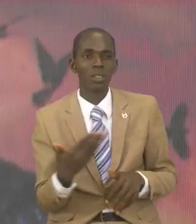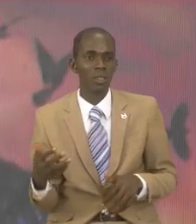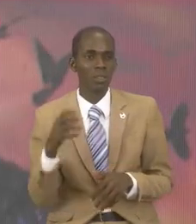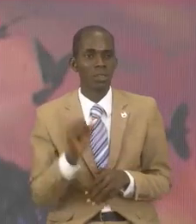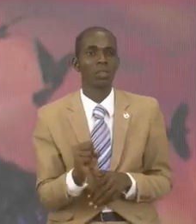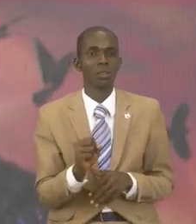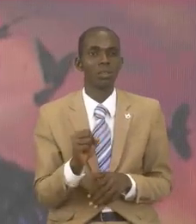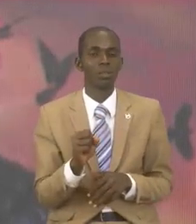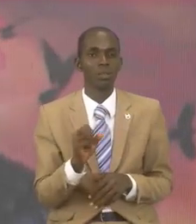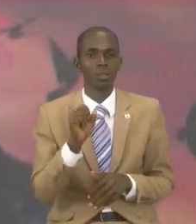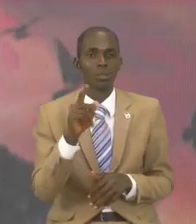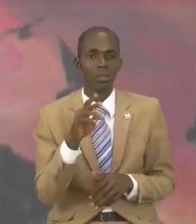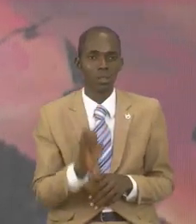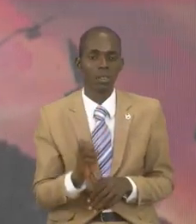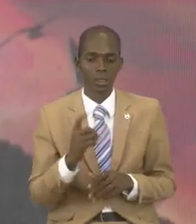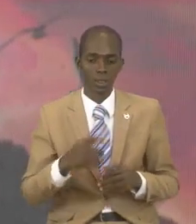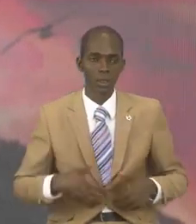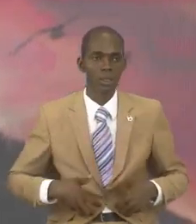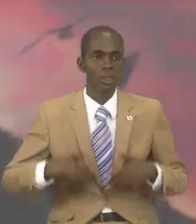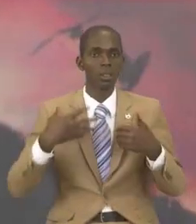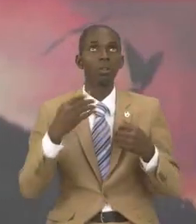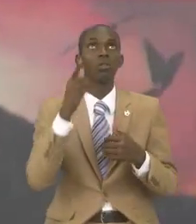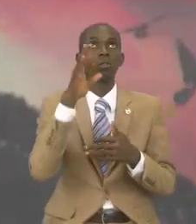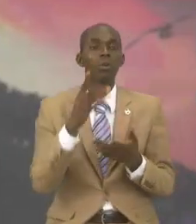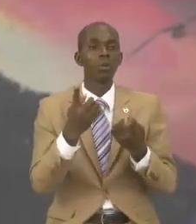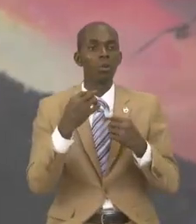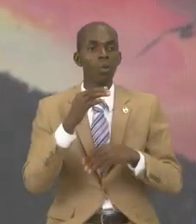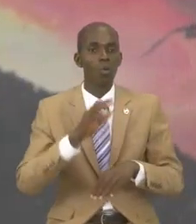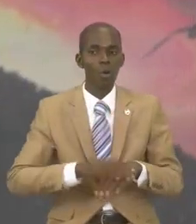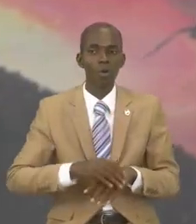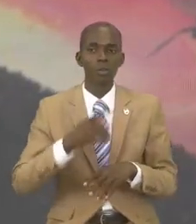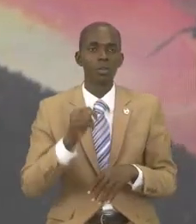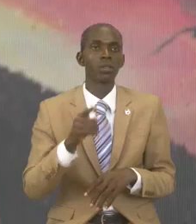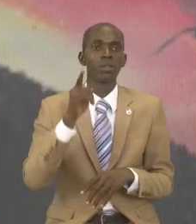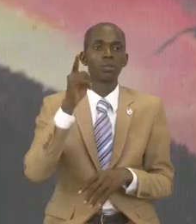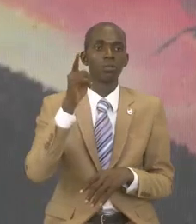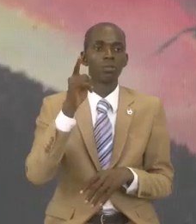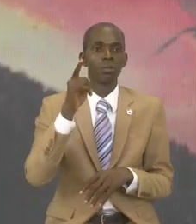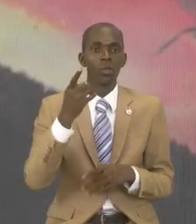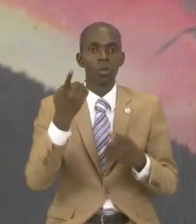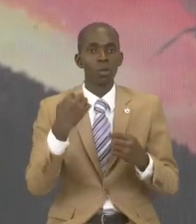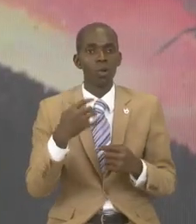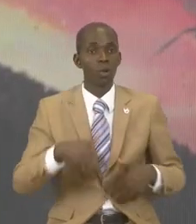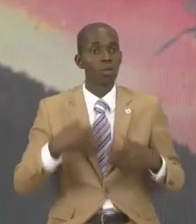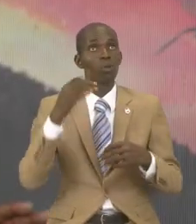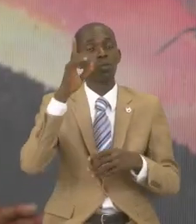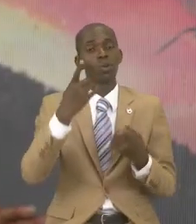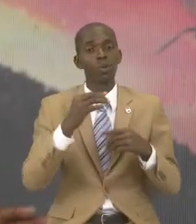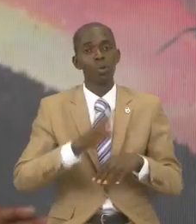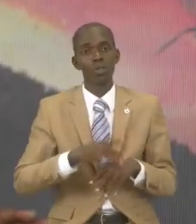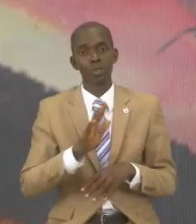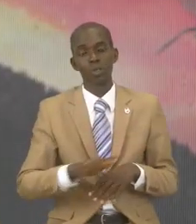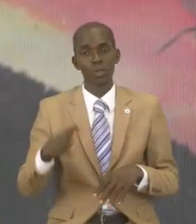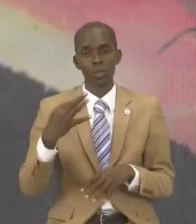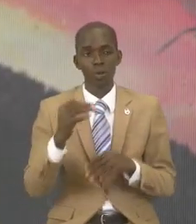of God cometh on the children of disobedience. Verse 7. In the